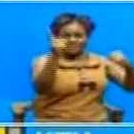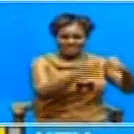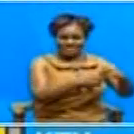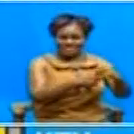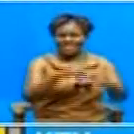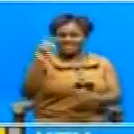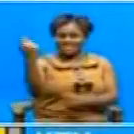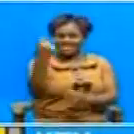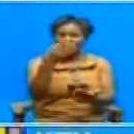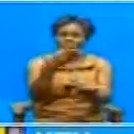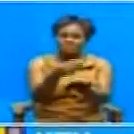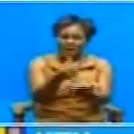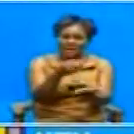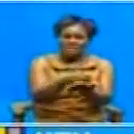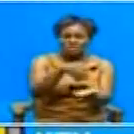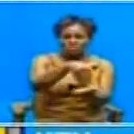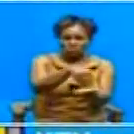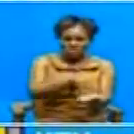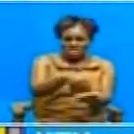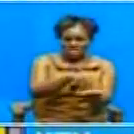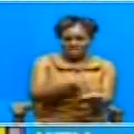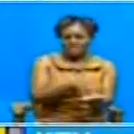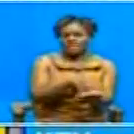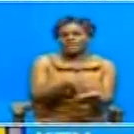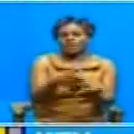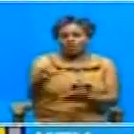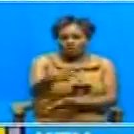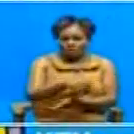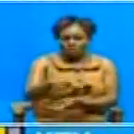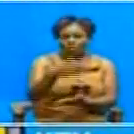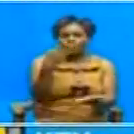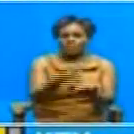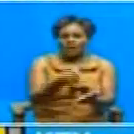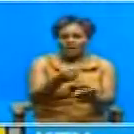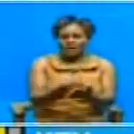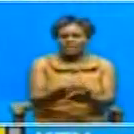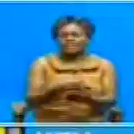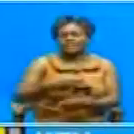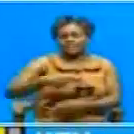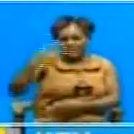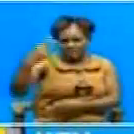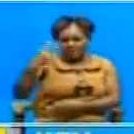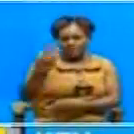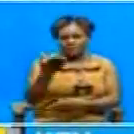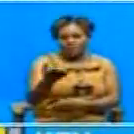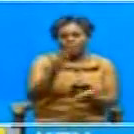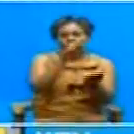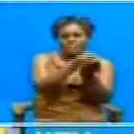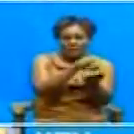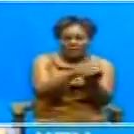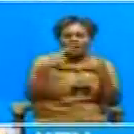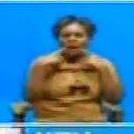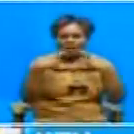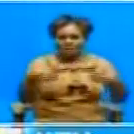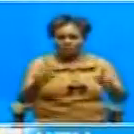has been under pressure from a strengthening dollar that has seen the local unit hit three-year highs. The central bank has already